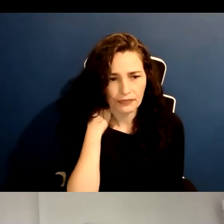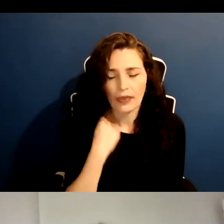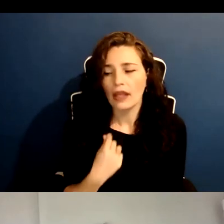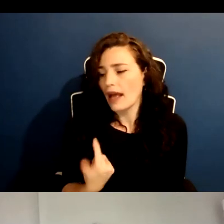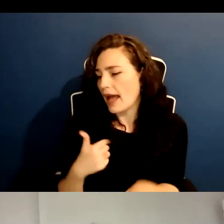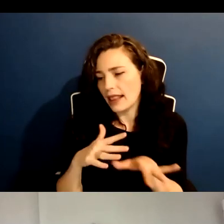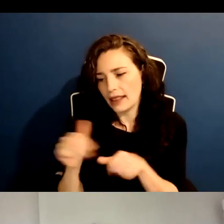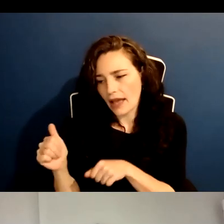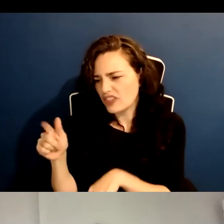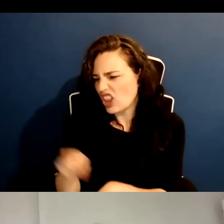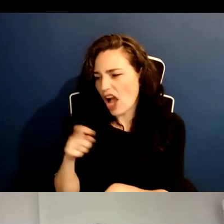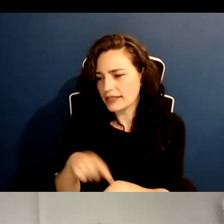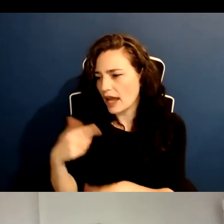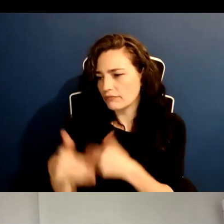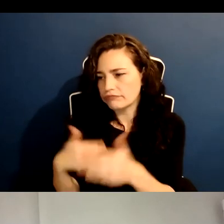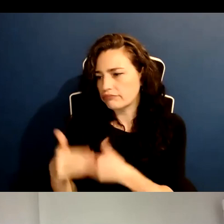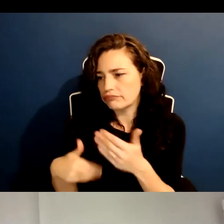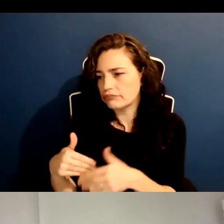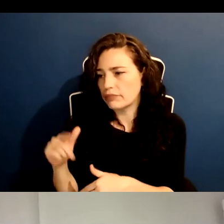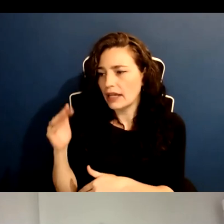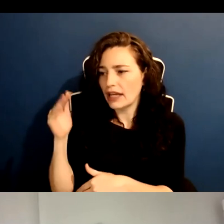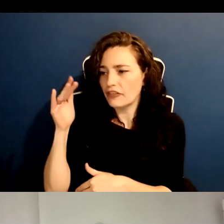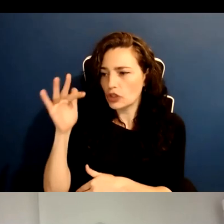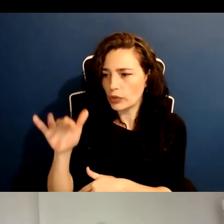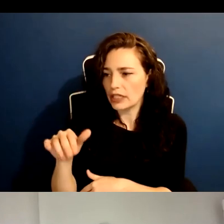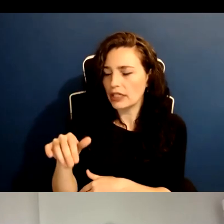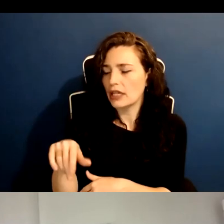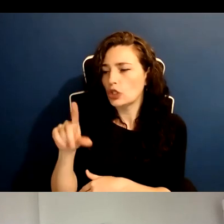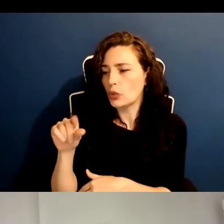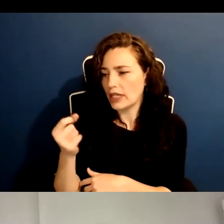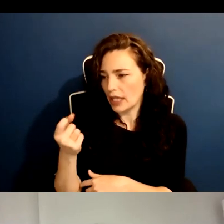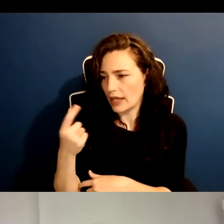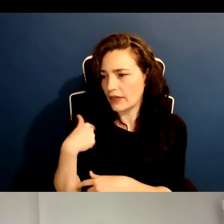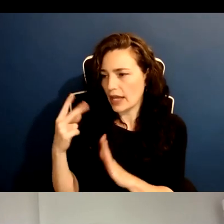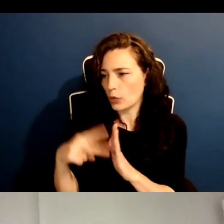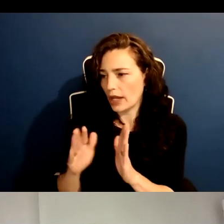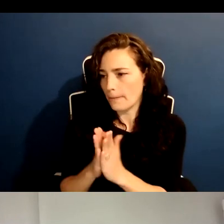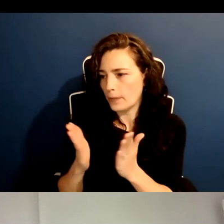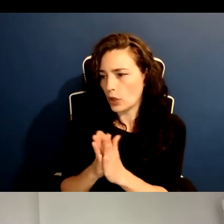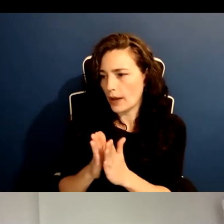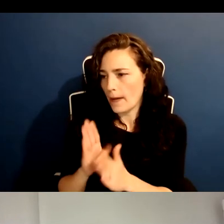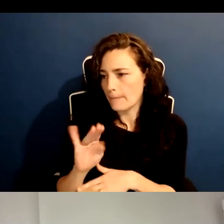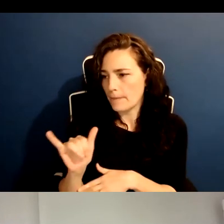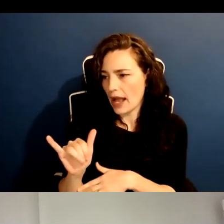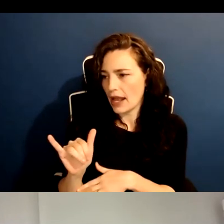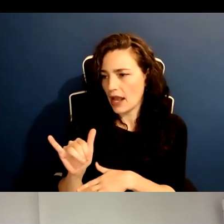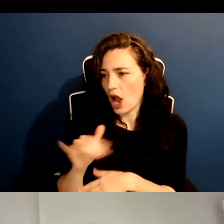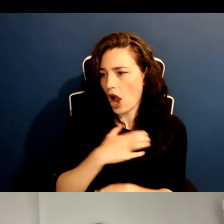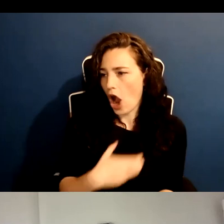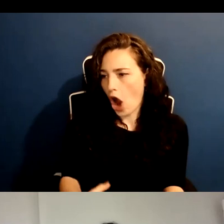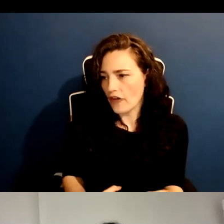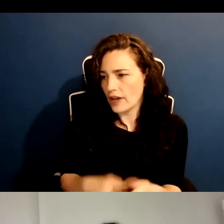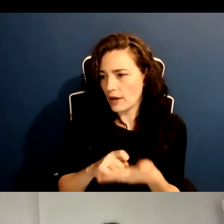time, fast forward to like 2011. And I read a book by a Harvard professor,